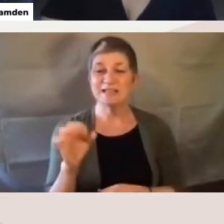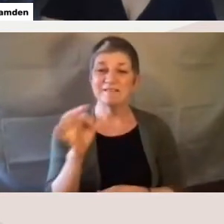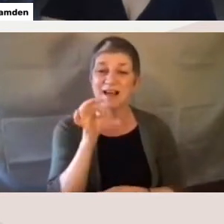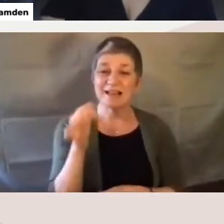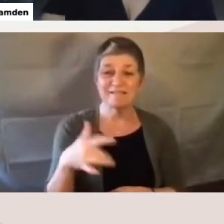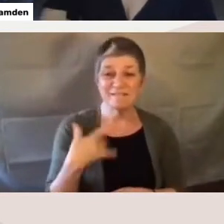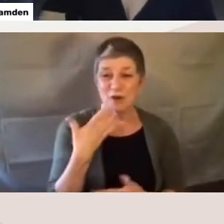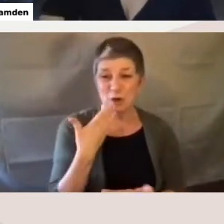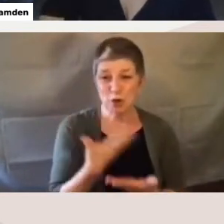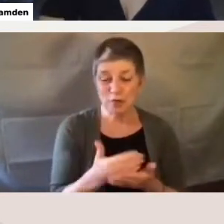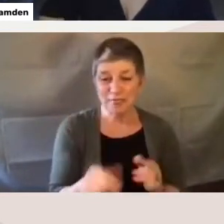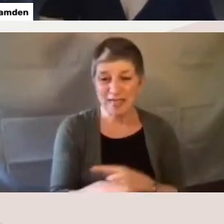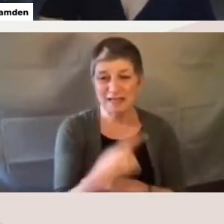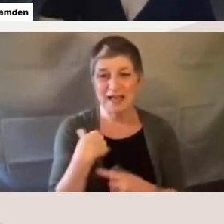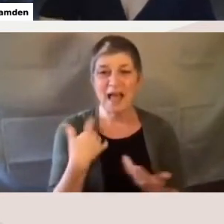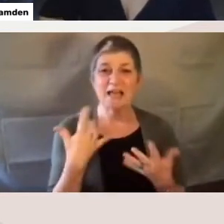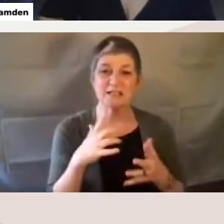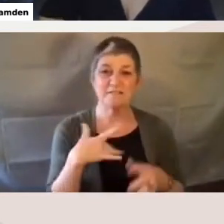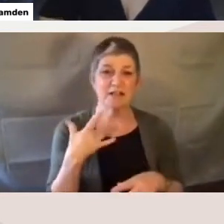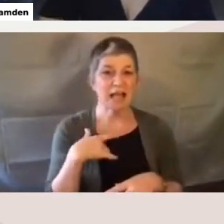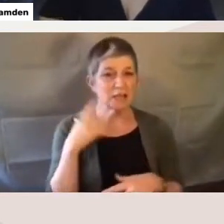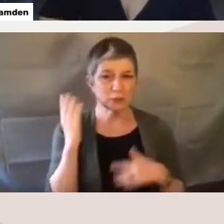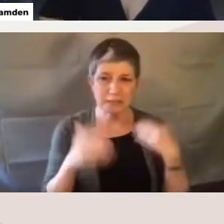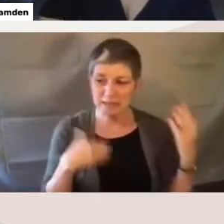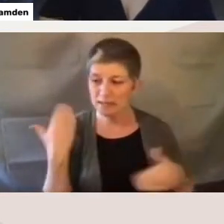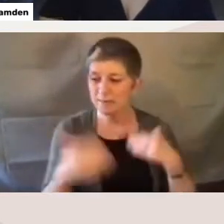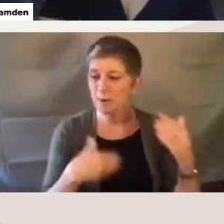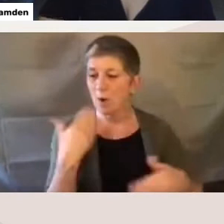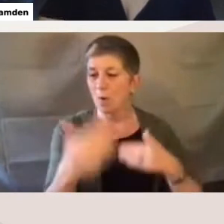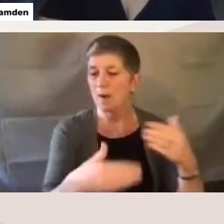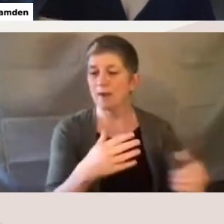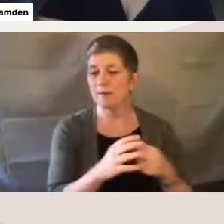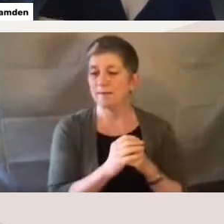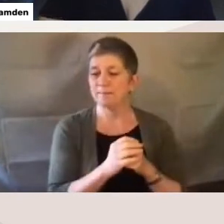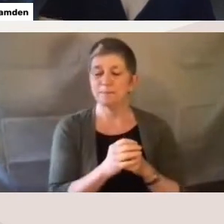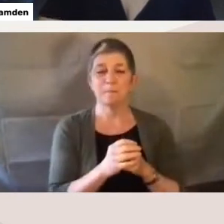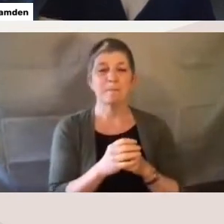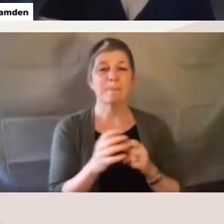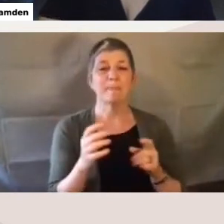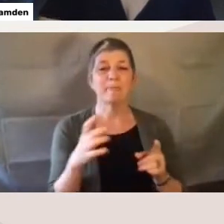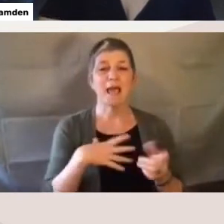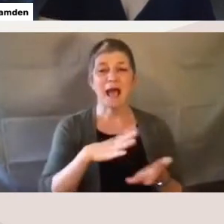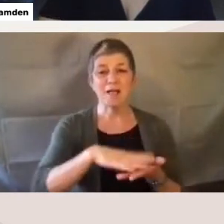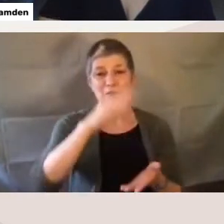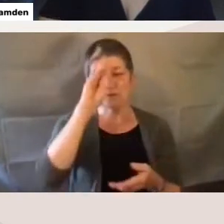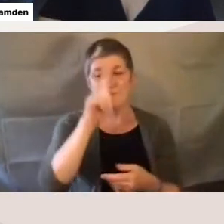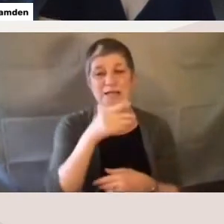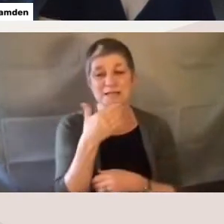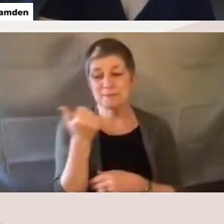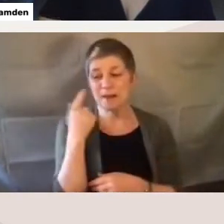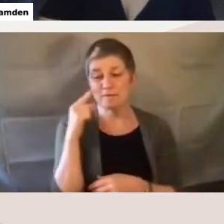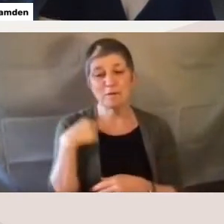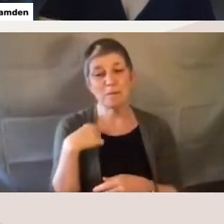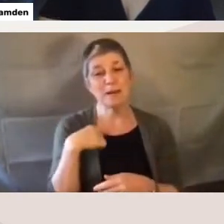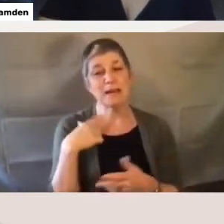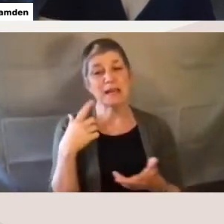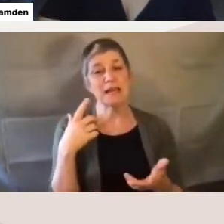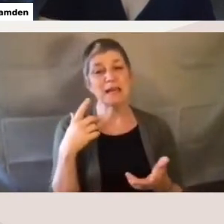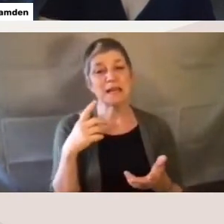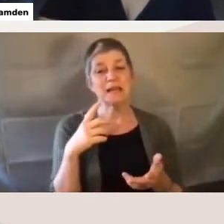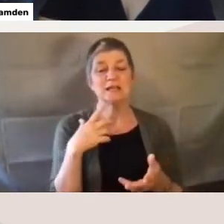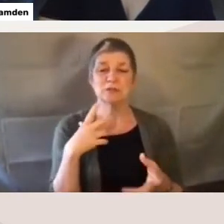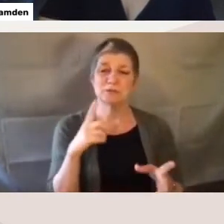day or whatever, I still wanted to like keep going. And I've learned that it's better for me to kind of take the rest I